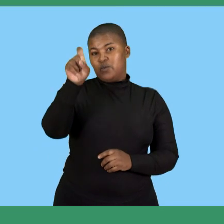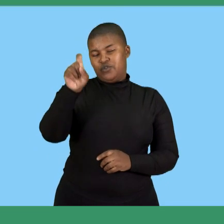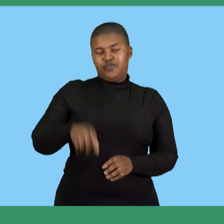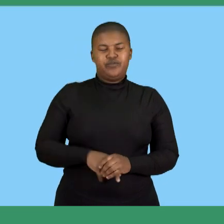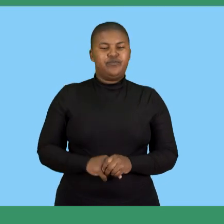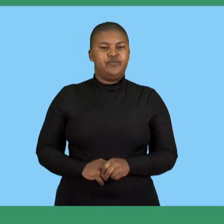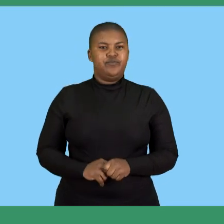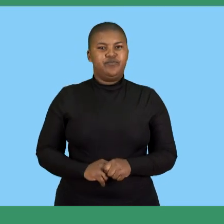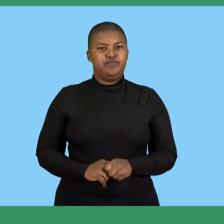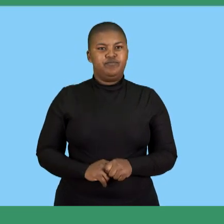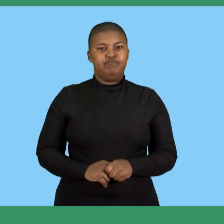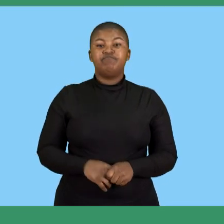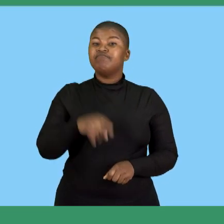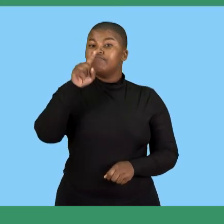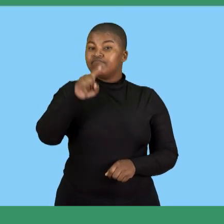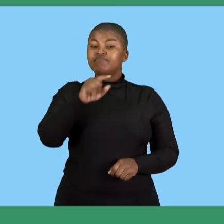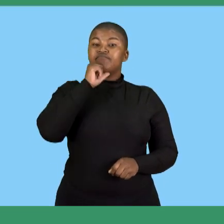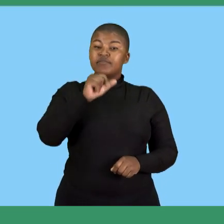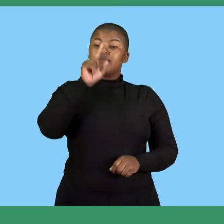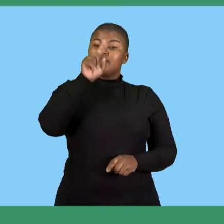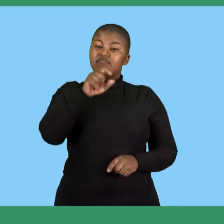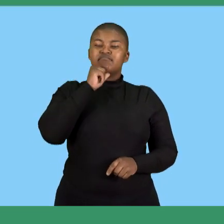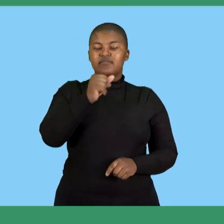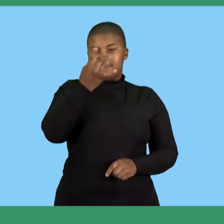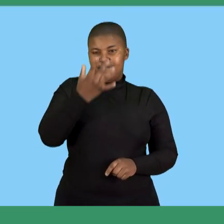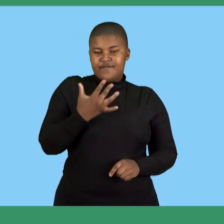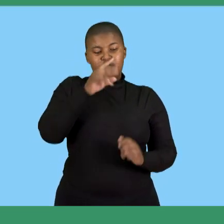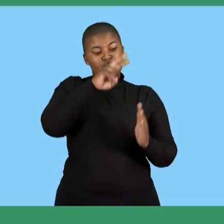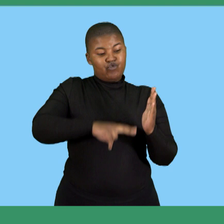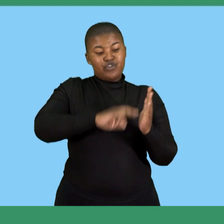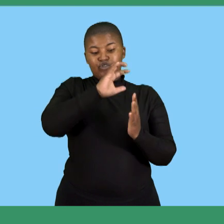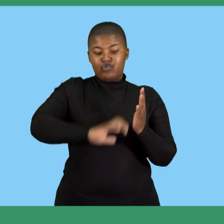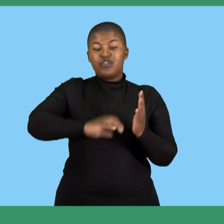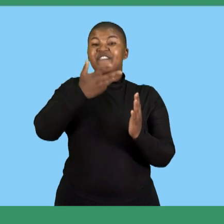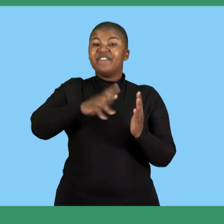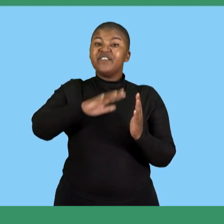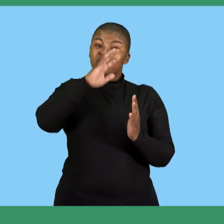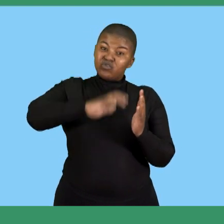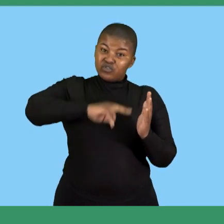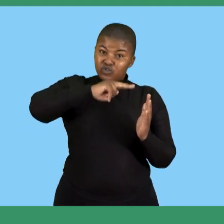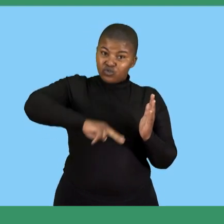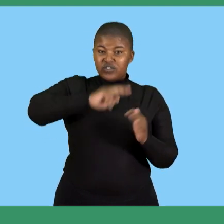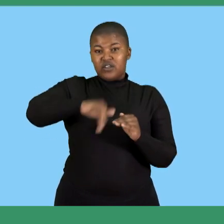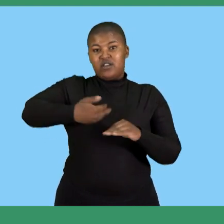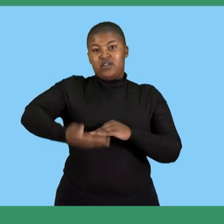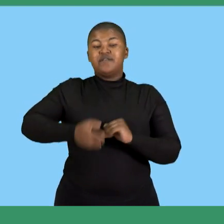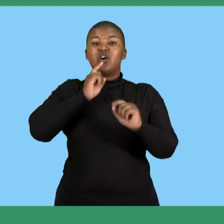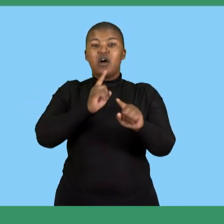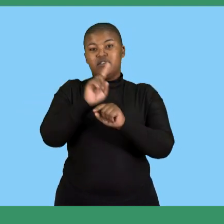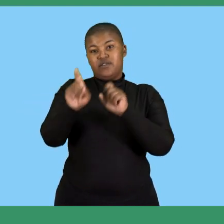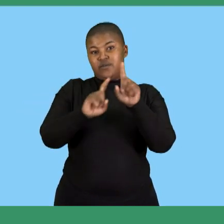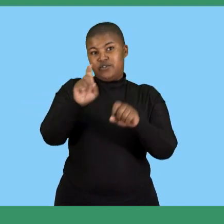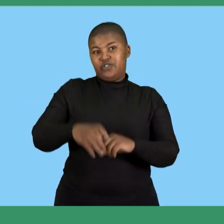application question, which instructs us to say, read the scenario below and answer questions that follow. We have a